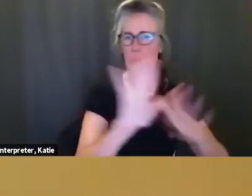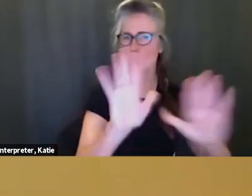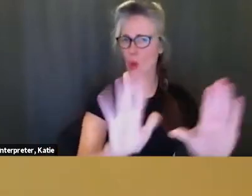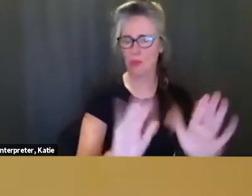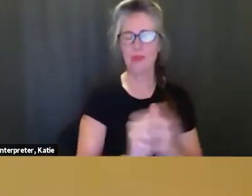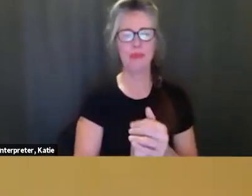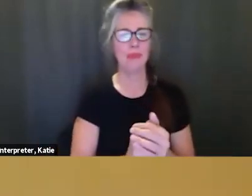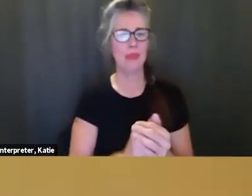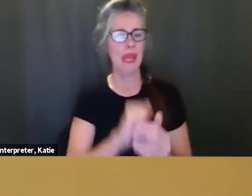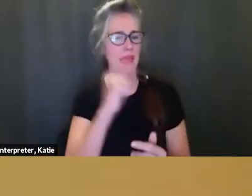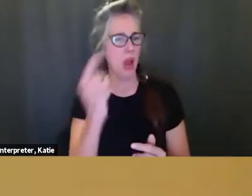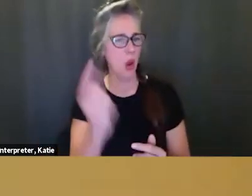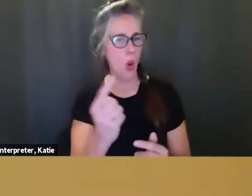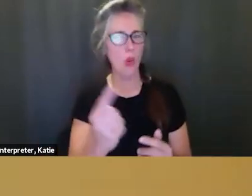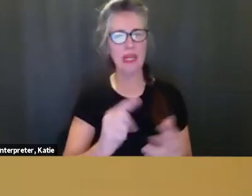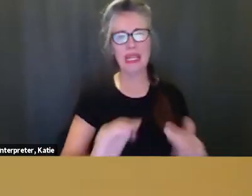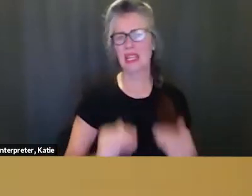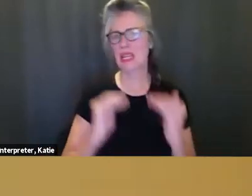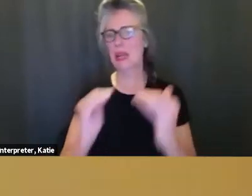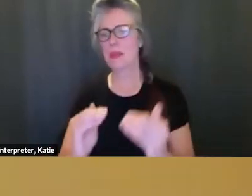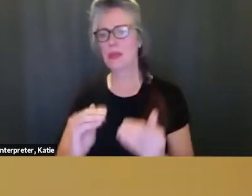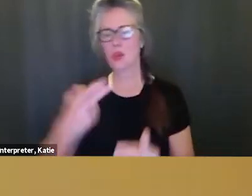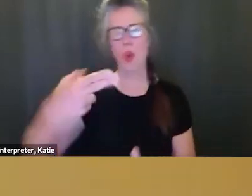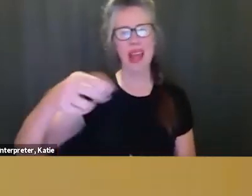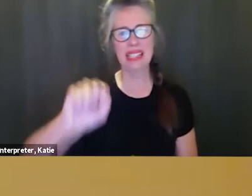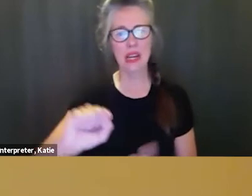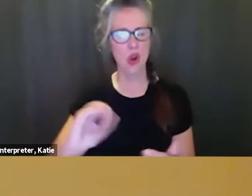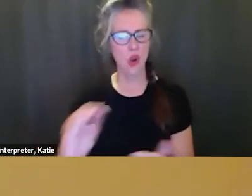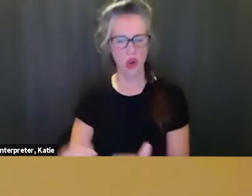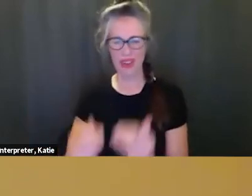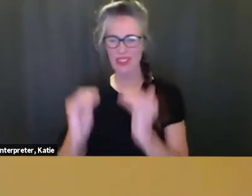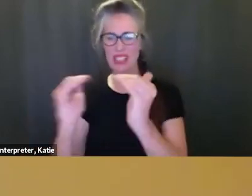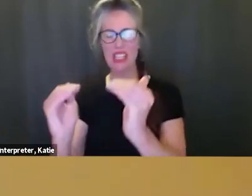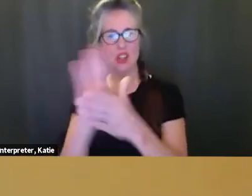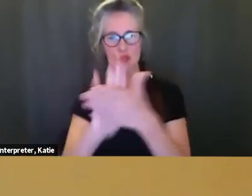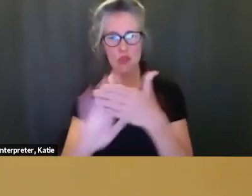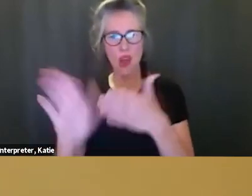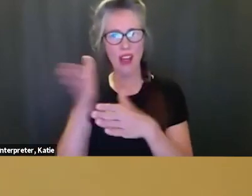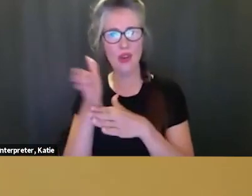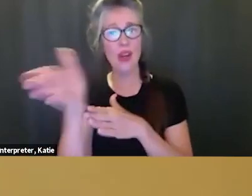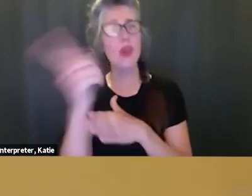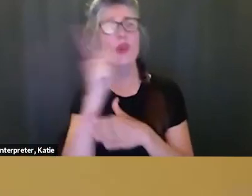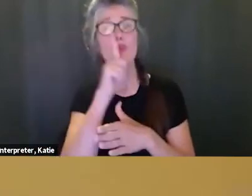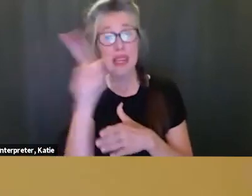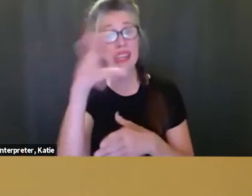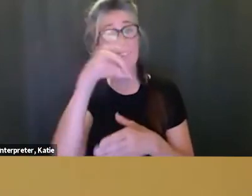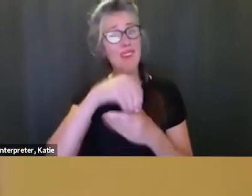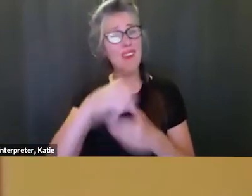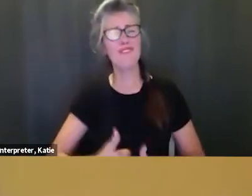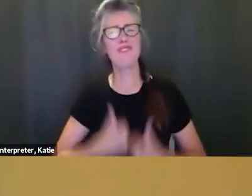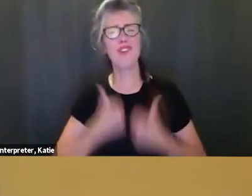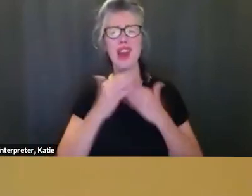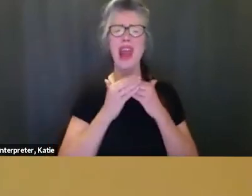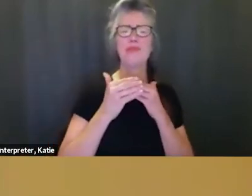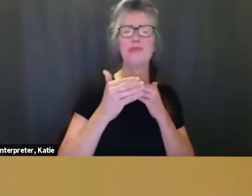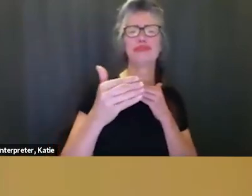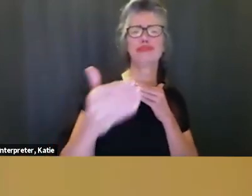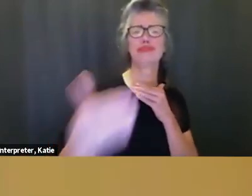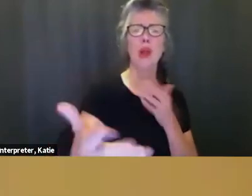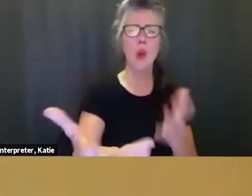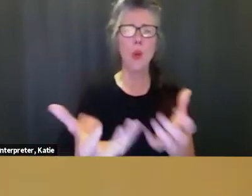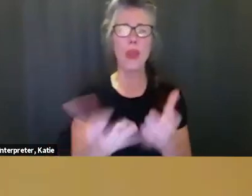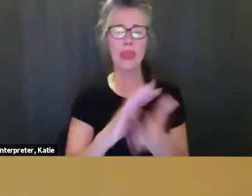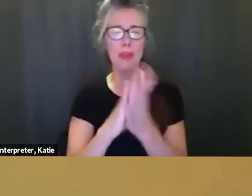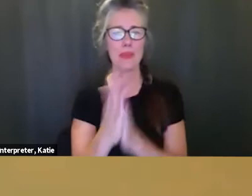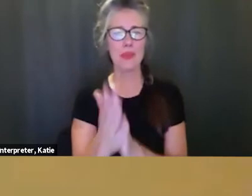just getting them to secondary or even to college and career, but really for life. We want them to be mathematicians for